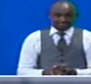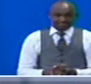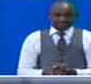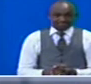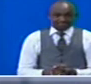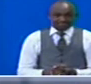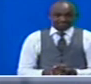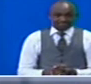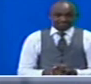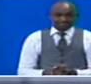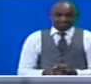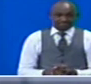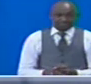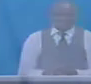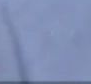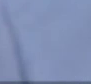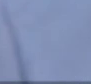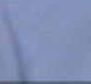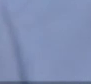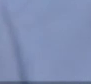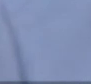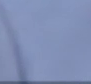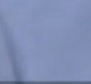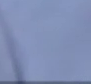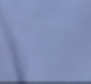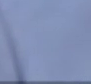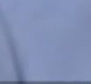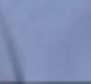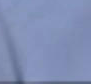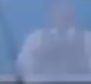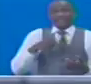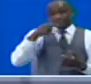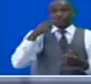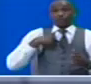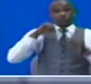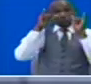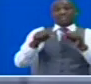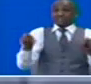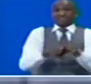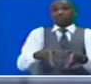insisting that they want the status quo to remain.